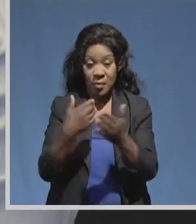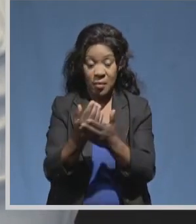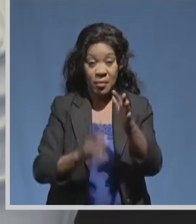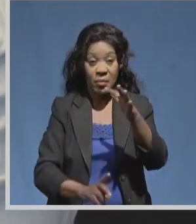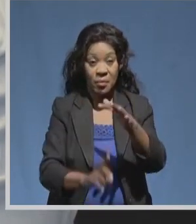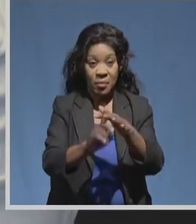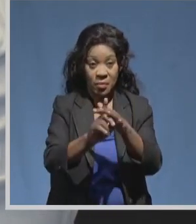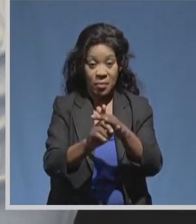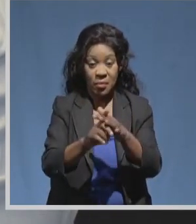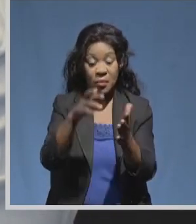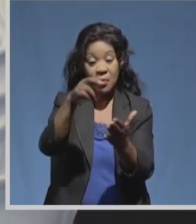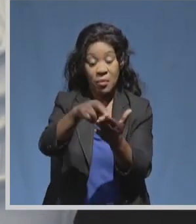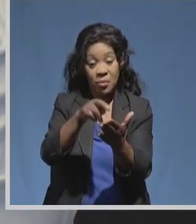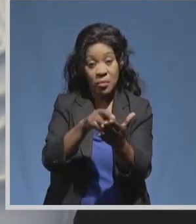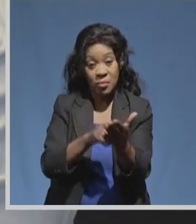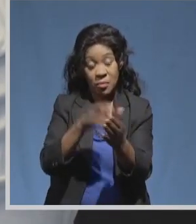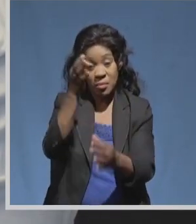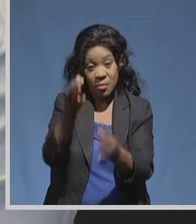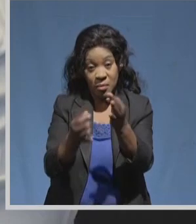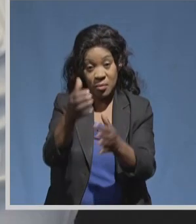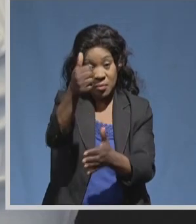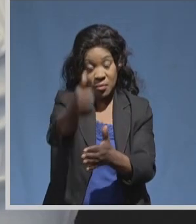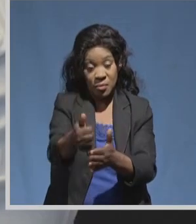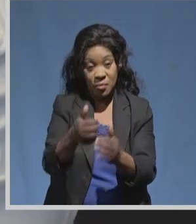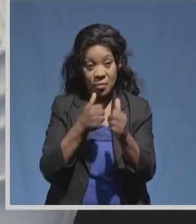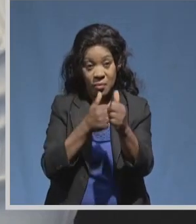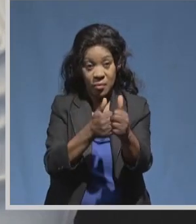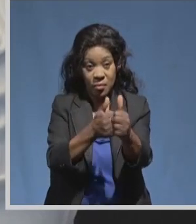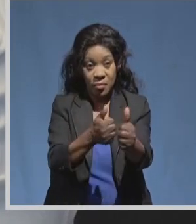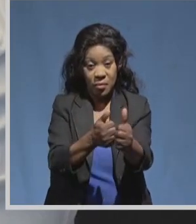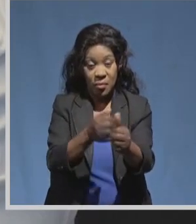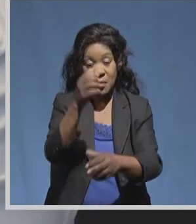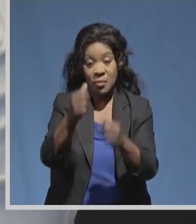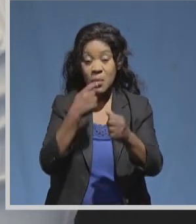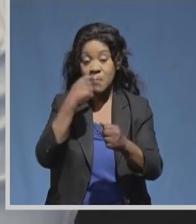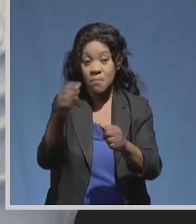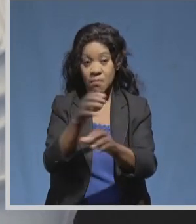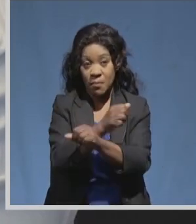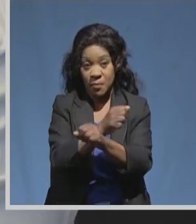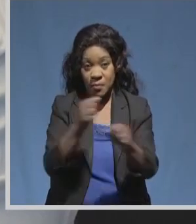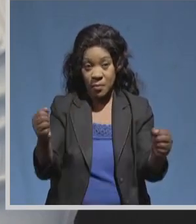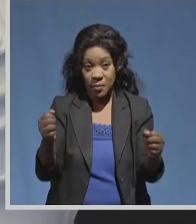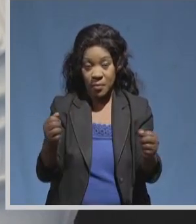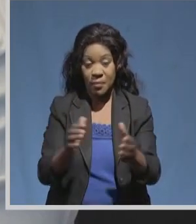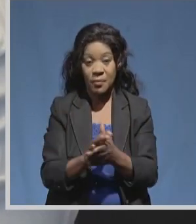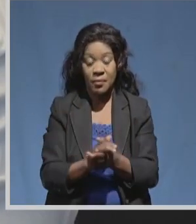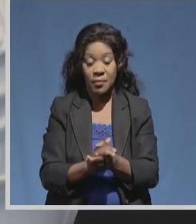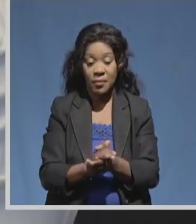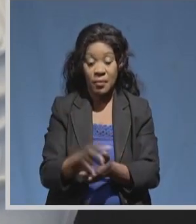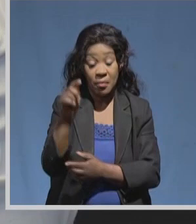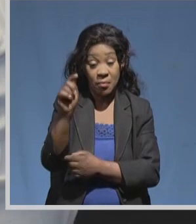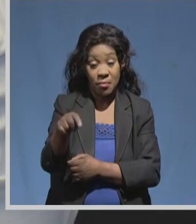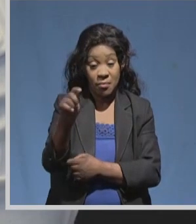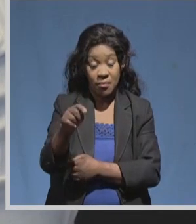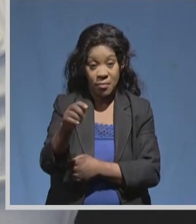the regulations and guidelines and are authorized to certify. So I emphasize that the president has